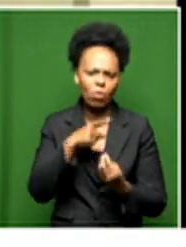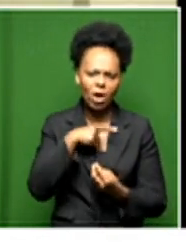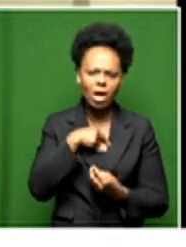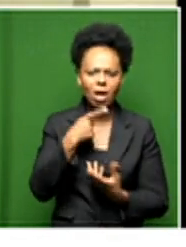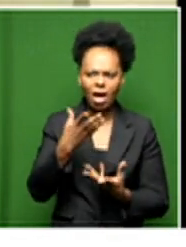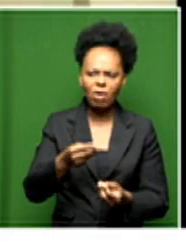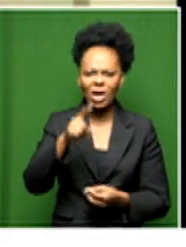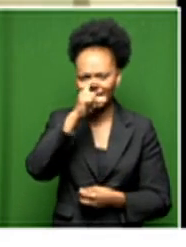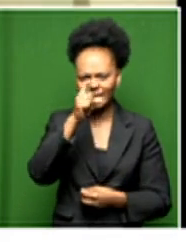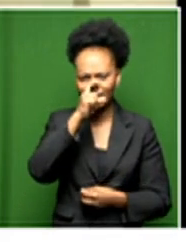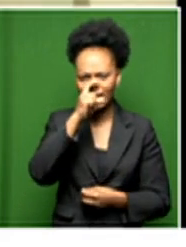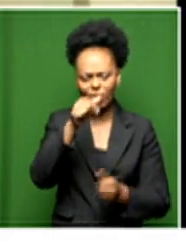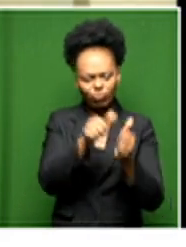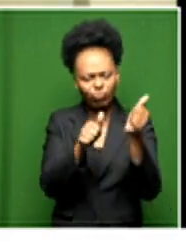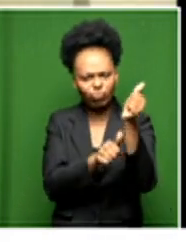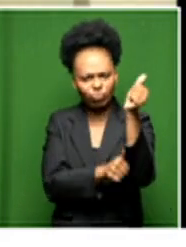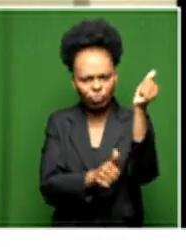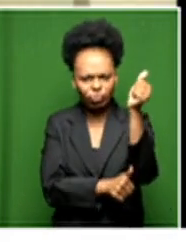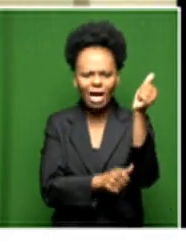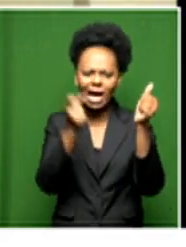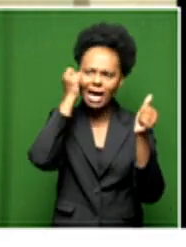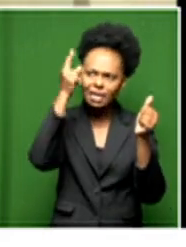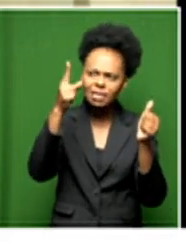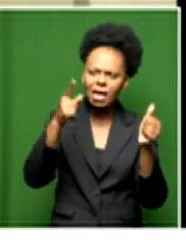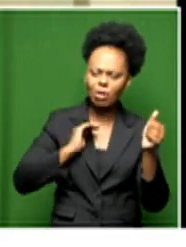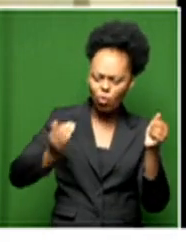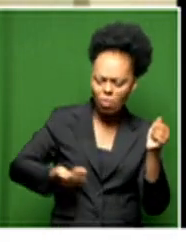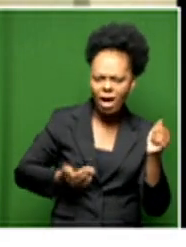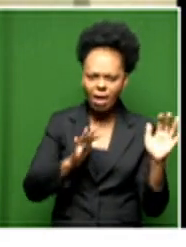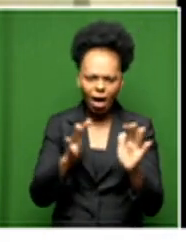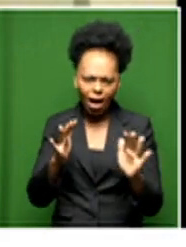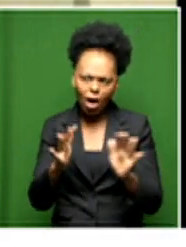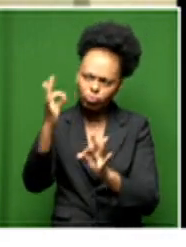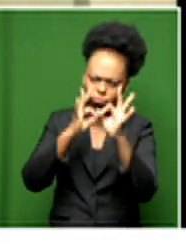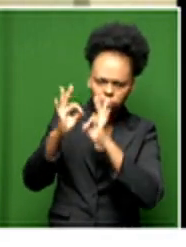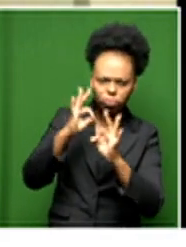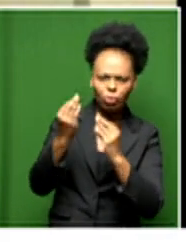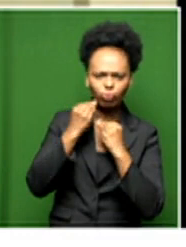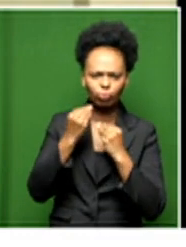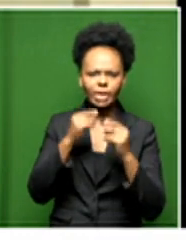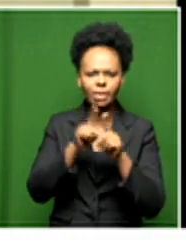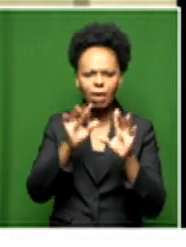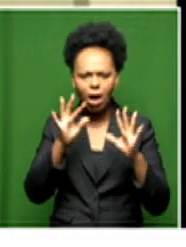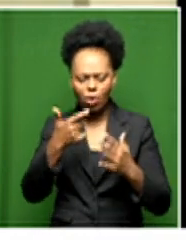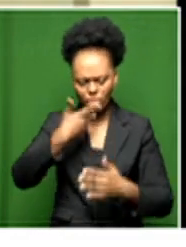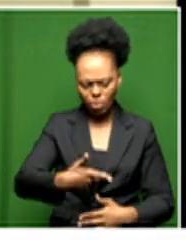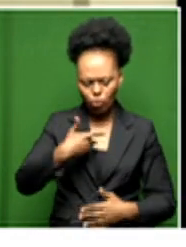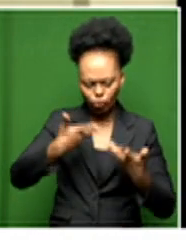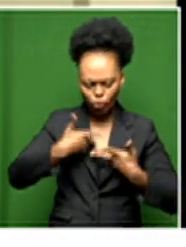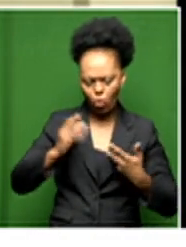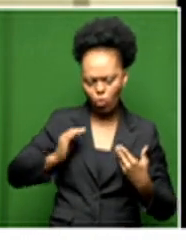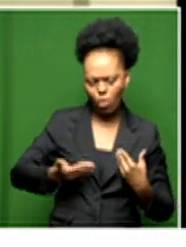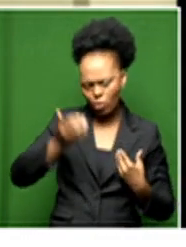sisters, to grow up with sisters who understood what it was like to be a woman, what it was like to be a Muslim woman. And